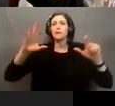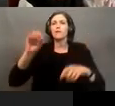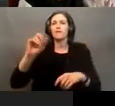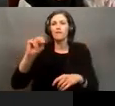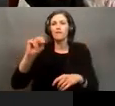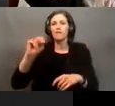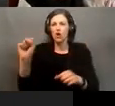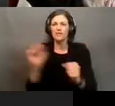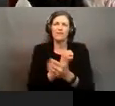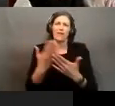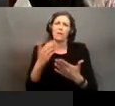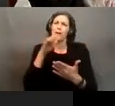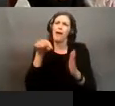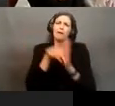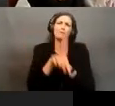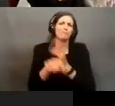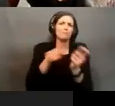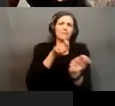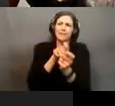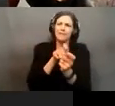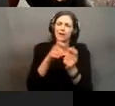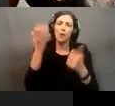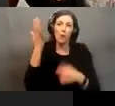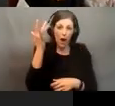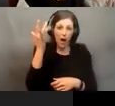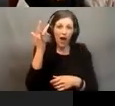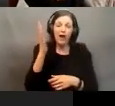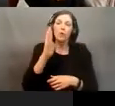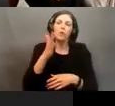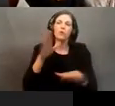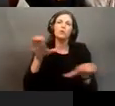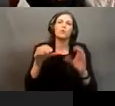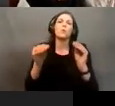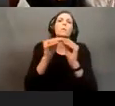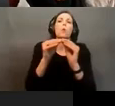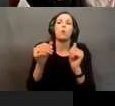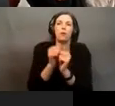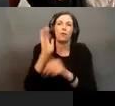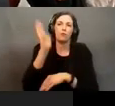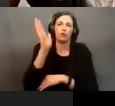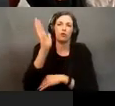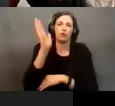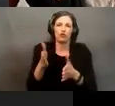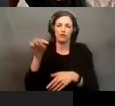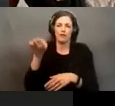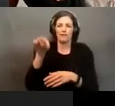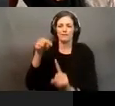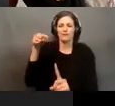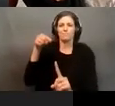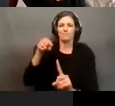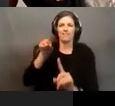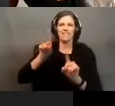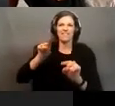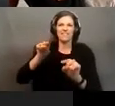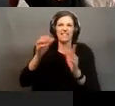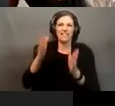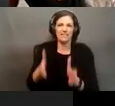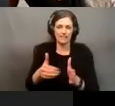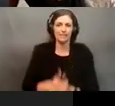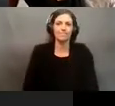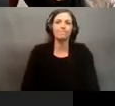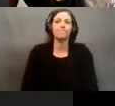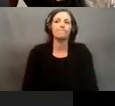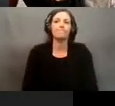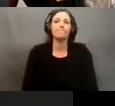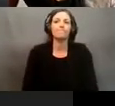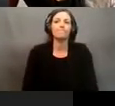going into much detail about that today because we're doing that more with the presenters and this is geared at attendees. And also